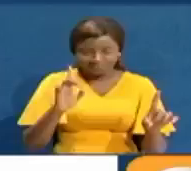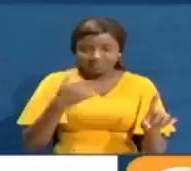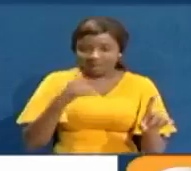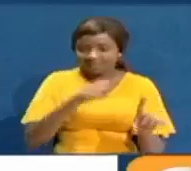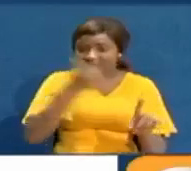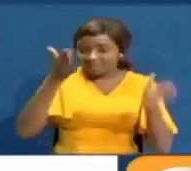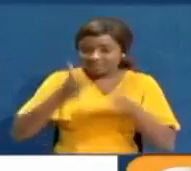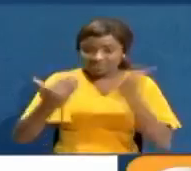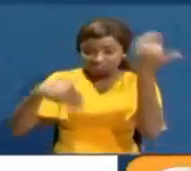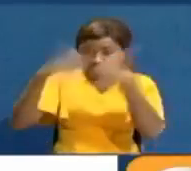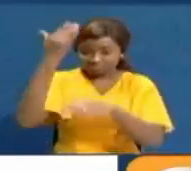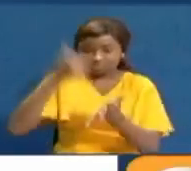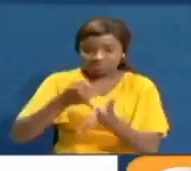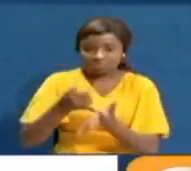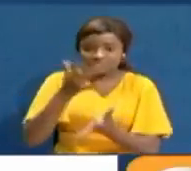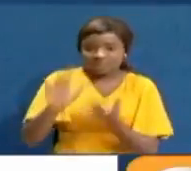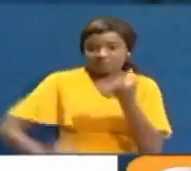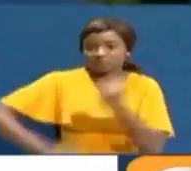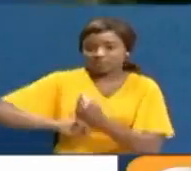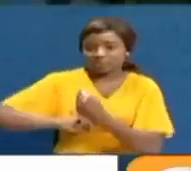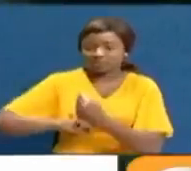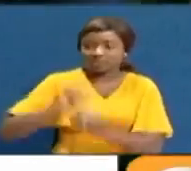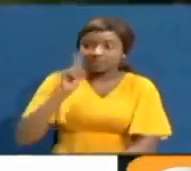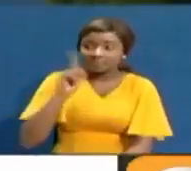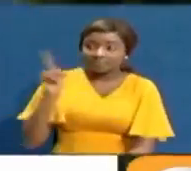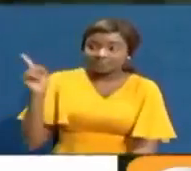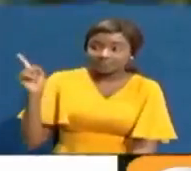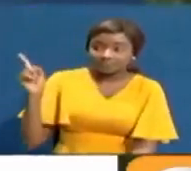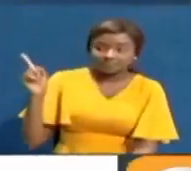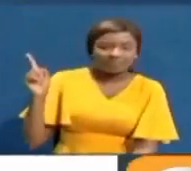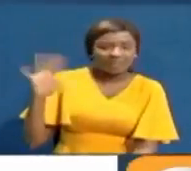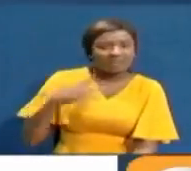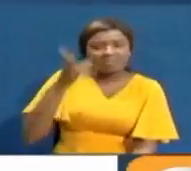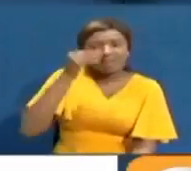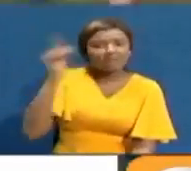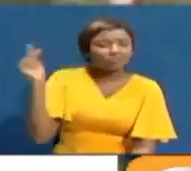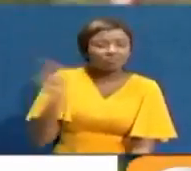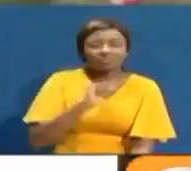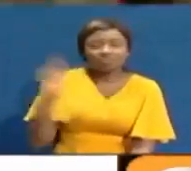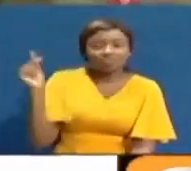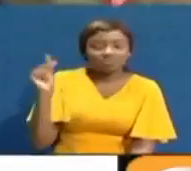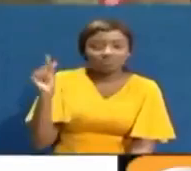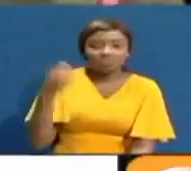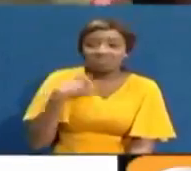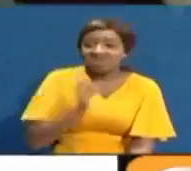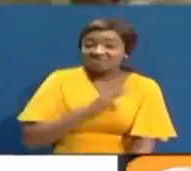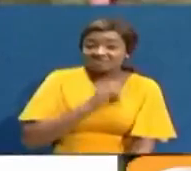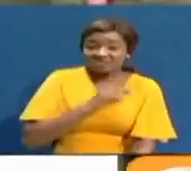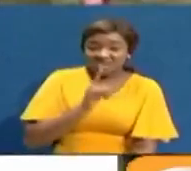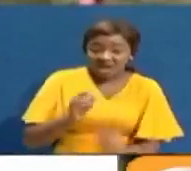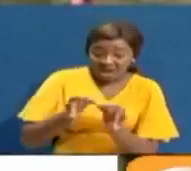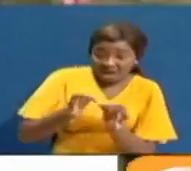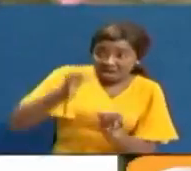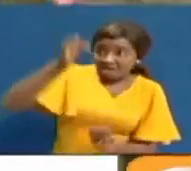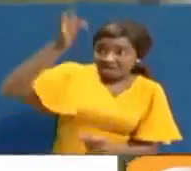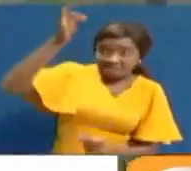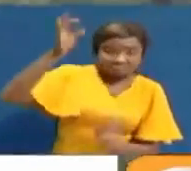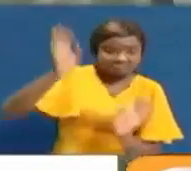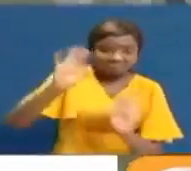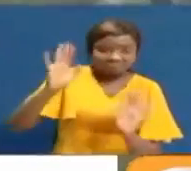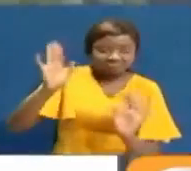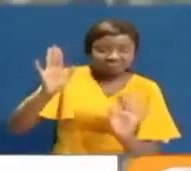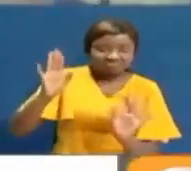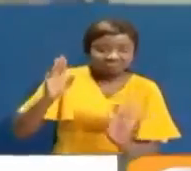flying, where a passenger is strapped to a paraglider. Kibet was a fast learner. Sina phobia and height na nini niko